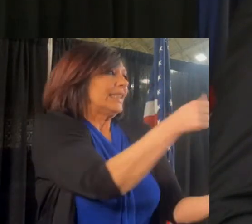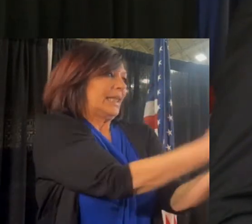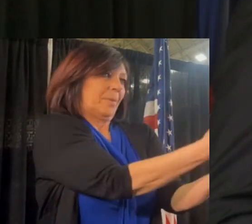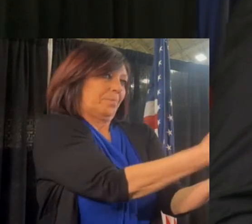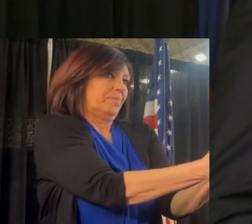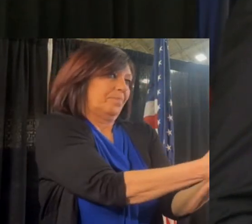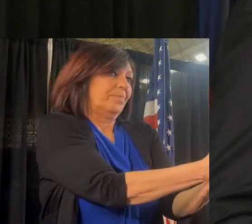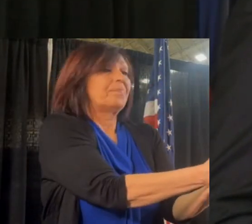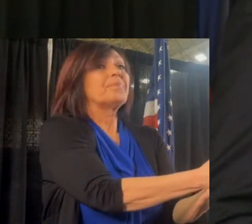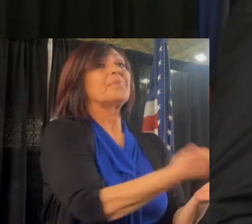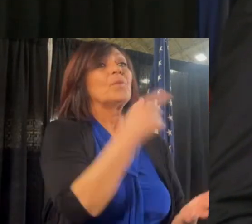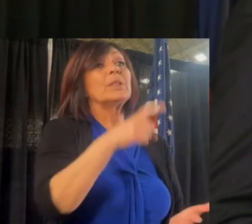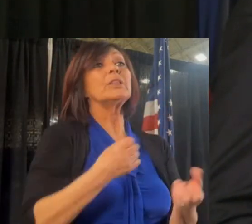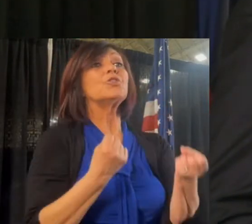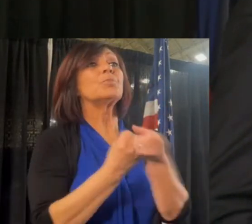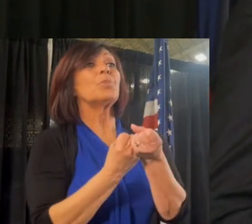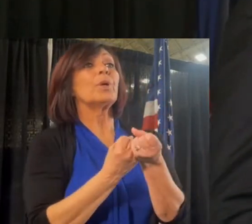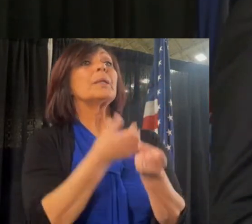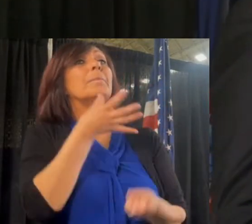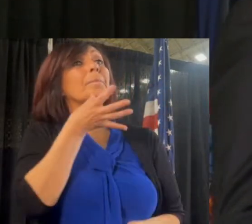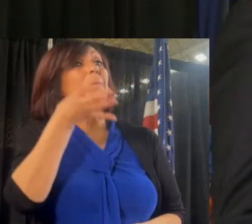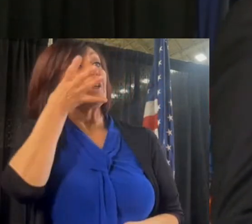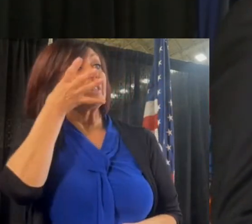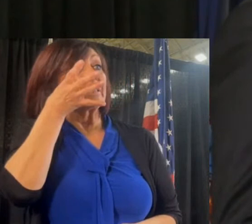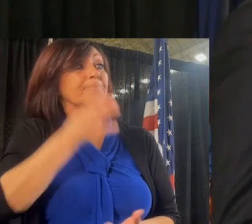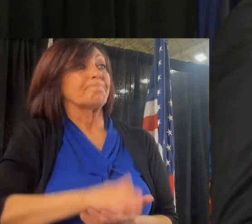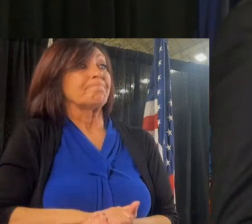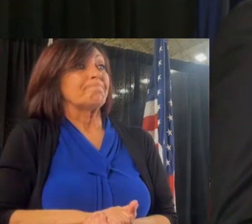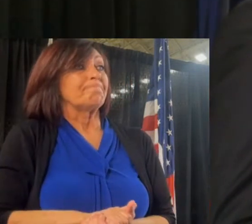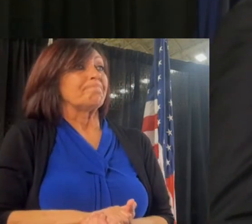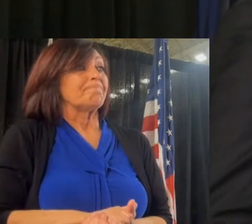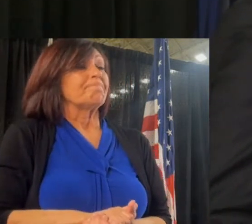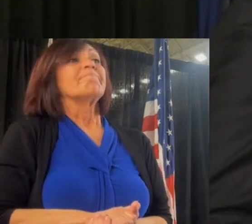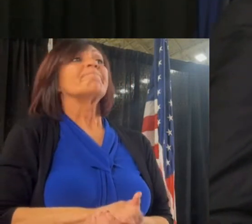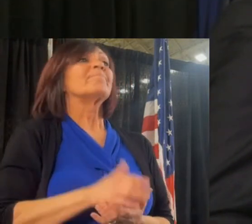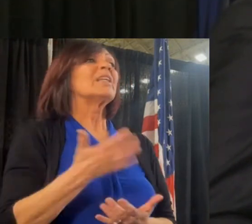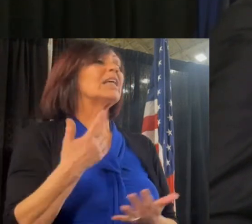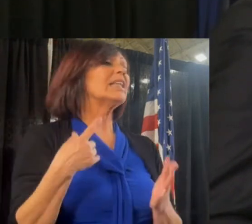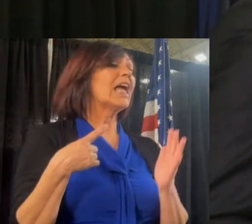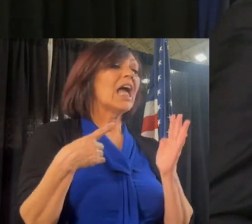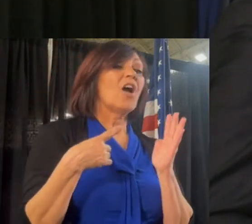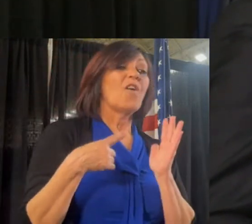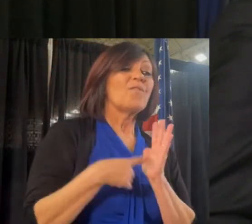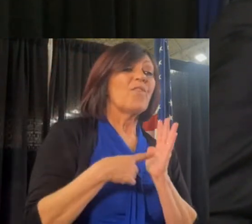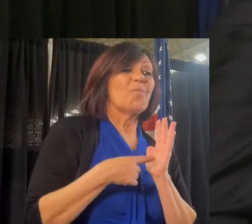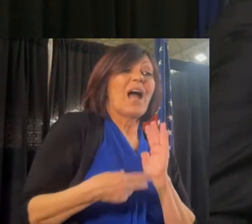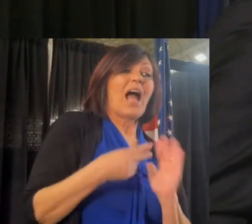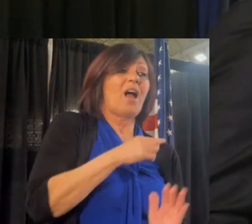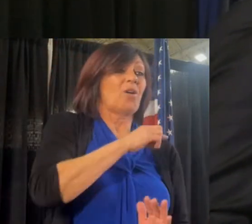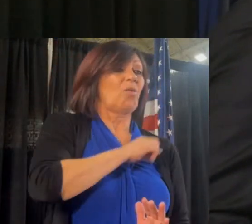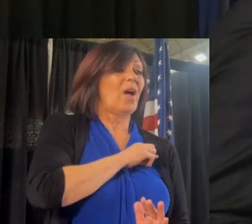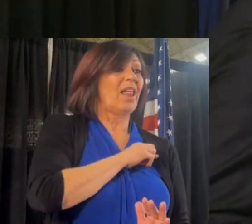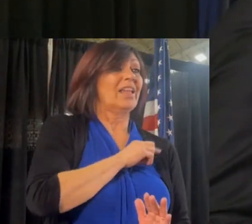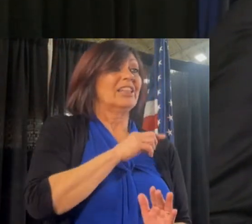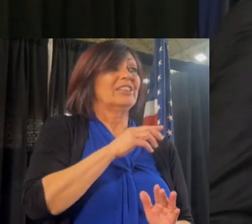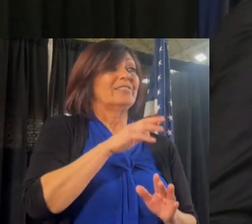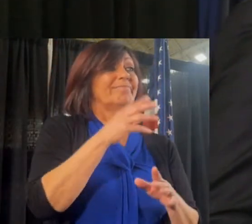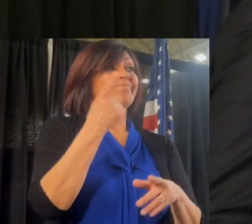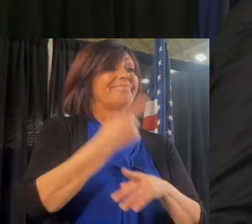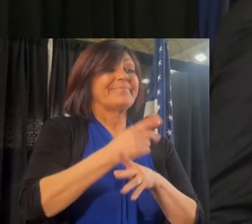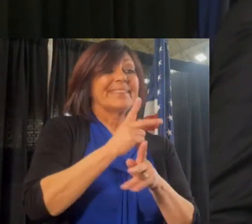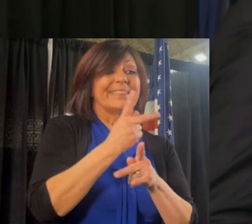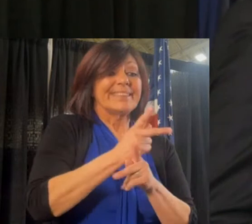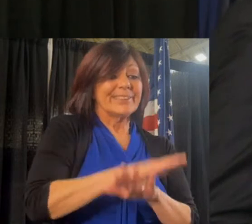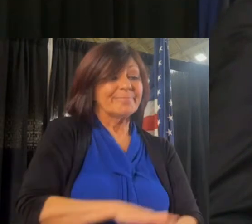We also need to support parents. The lack of affordable, high-quality childcare has caused millions of women